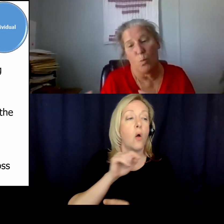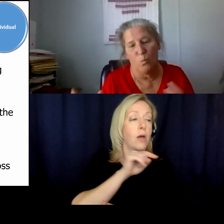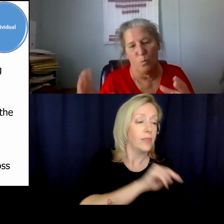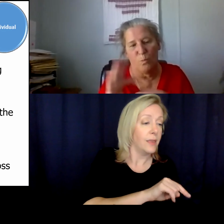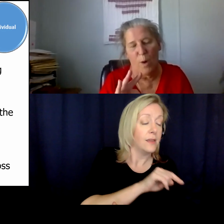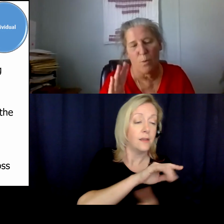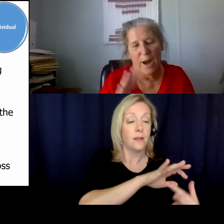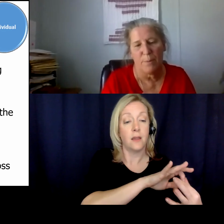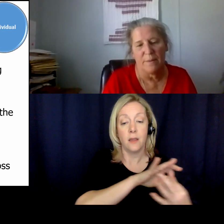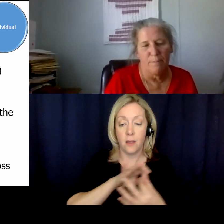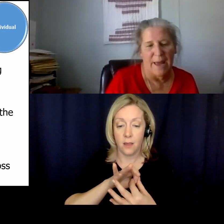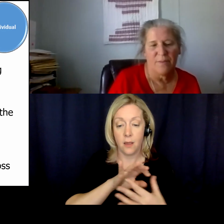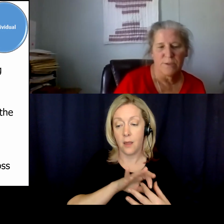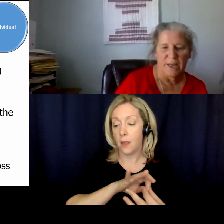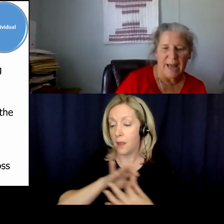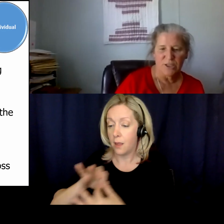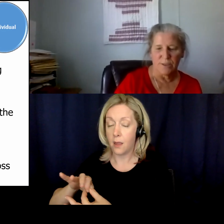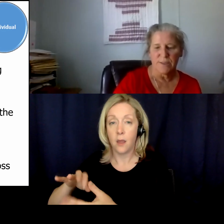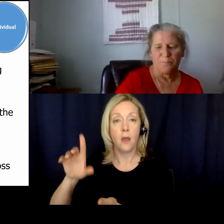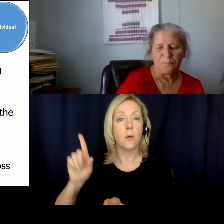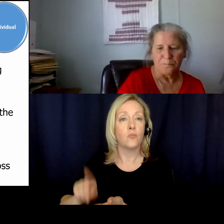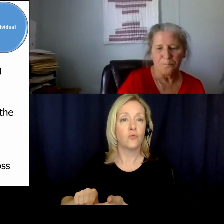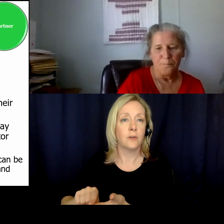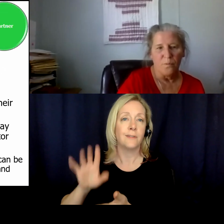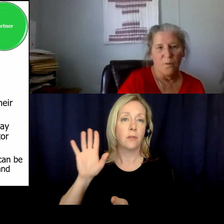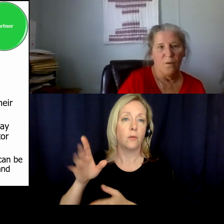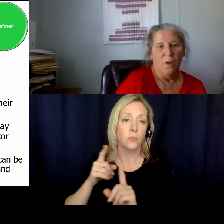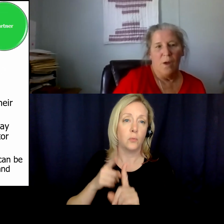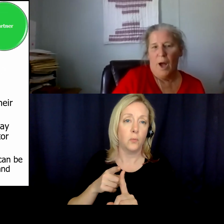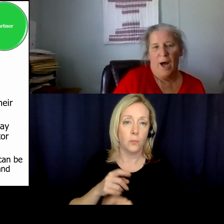that's how we're helping make those connections.